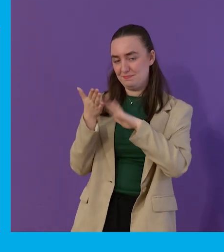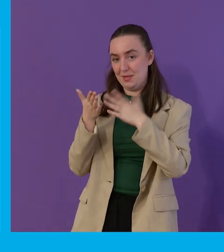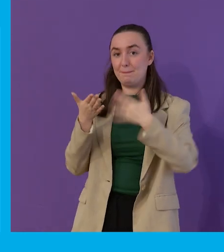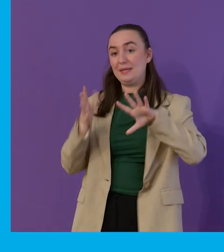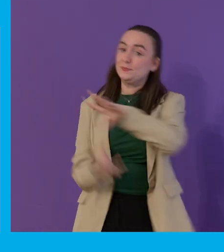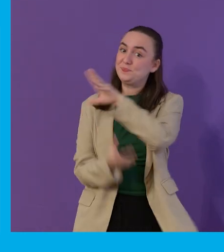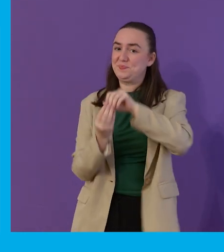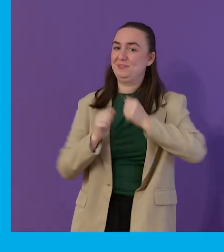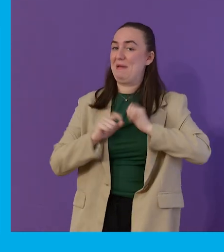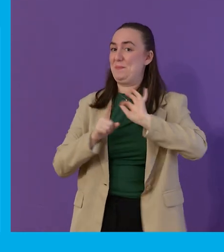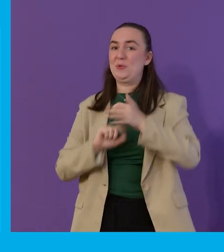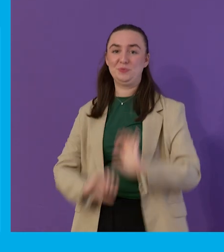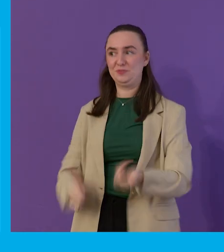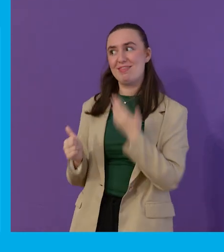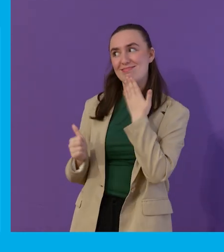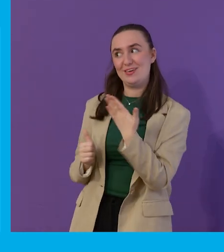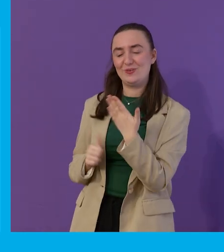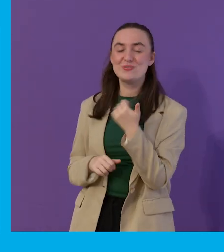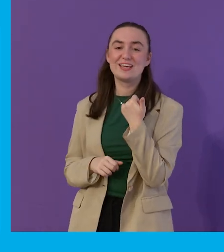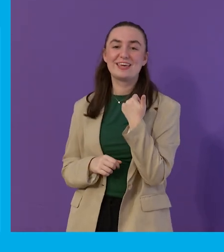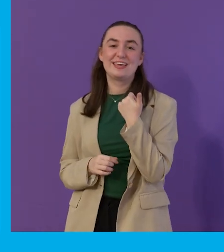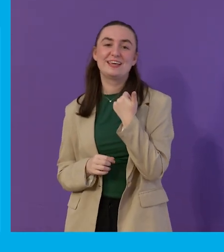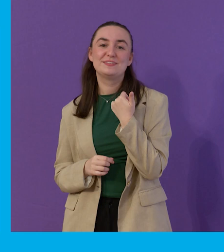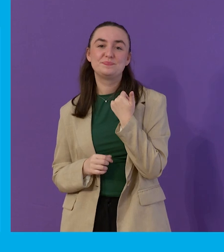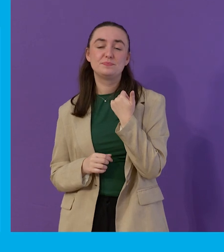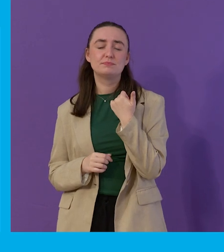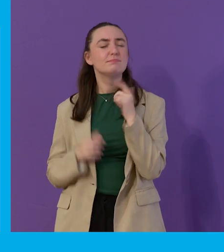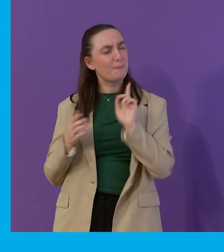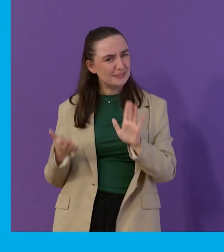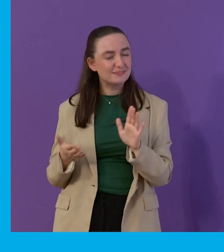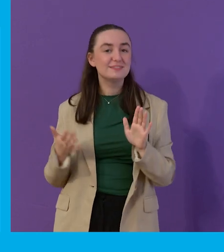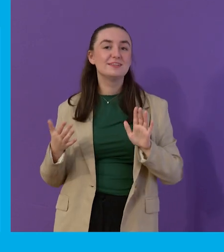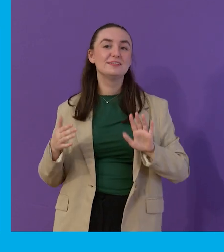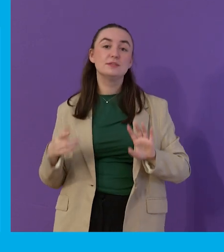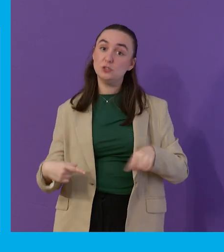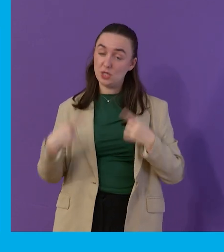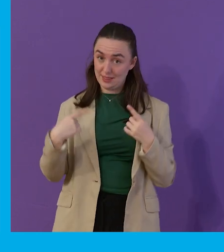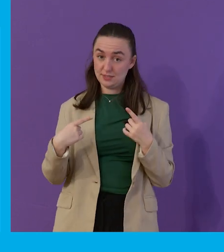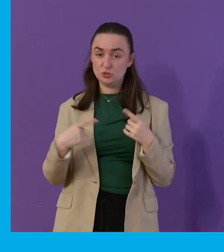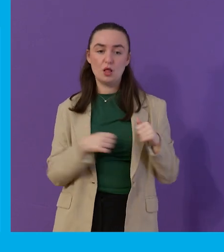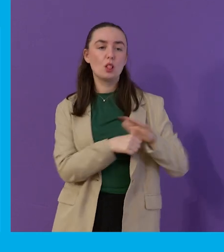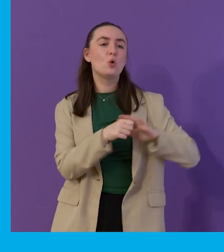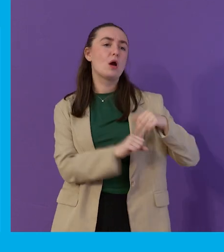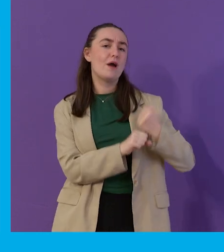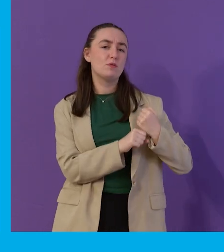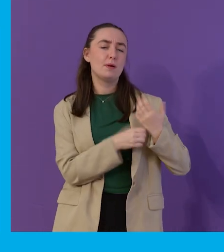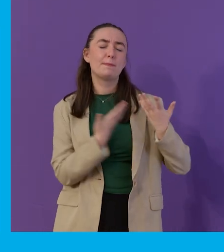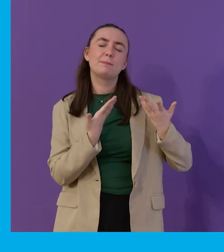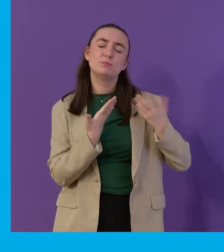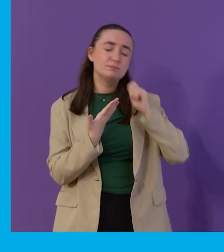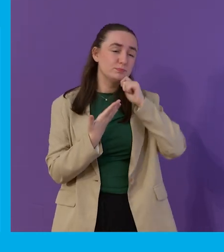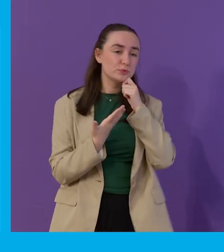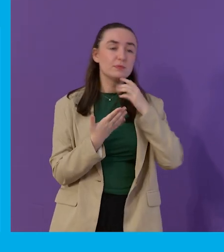point I was trying to make, so thank you, Adam. But I think the challenge is, it's also, people in local government spend a huge amount of